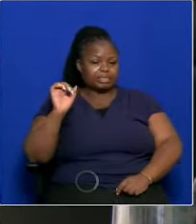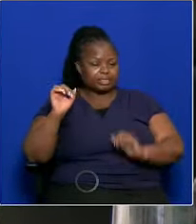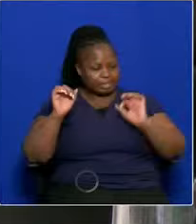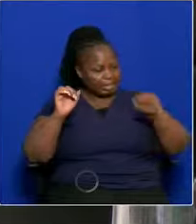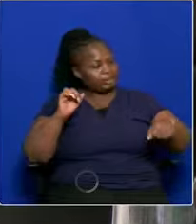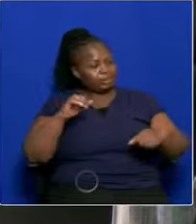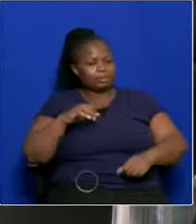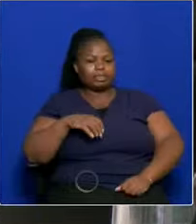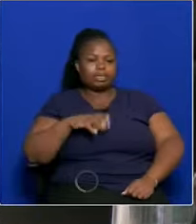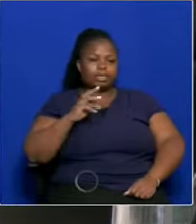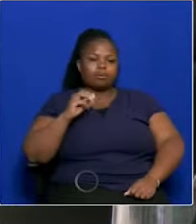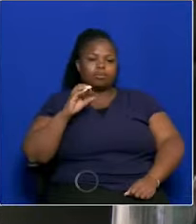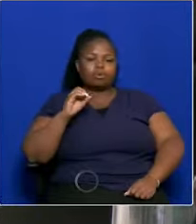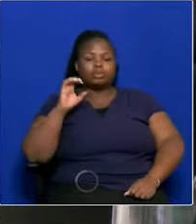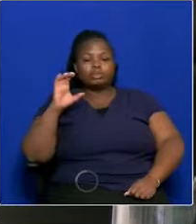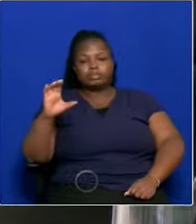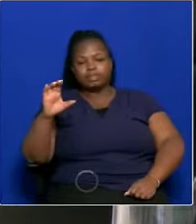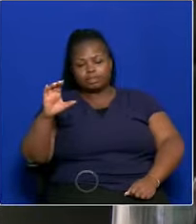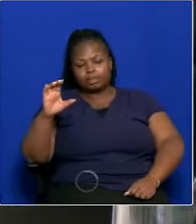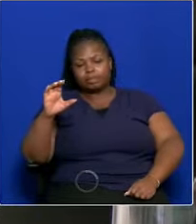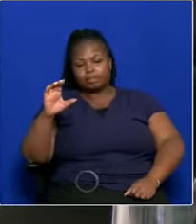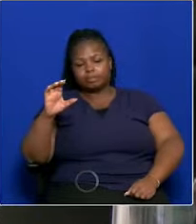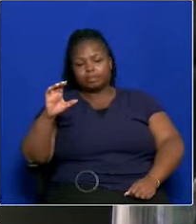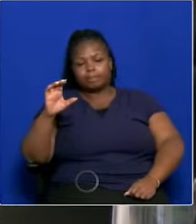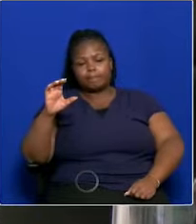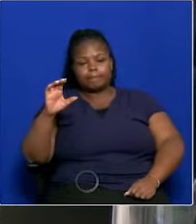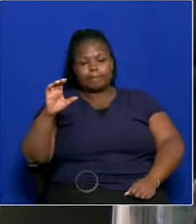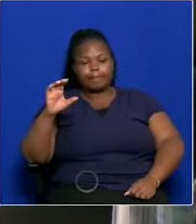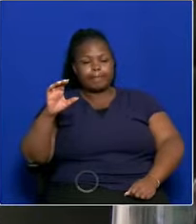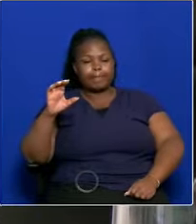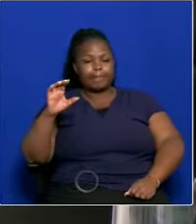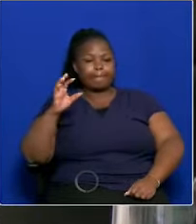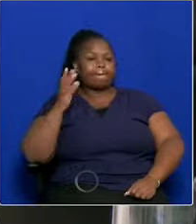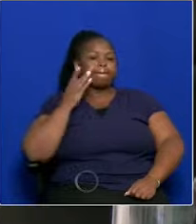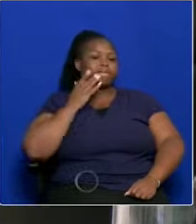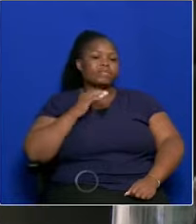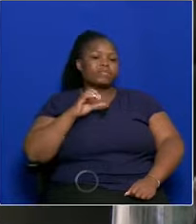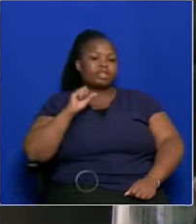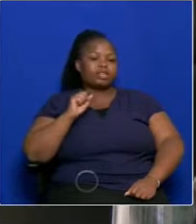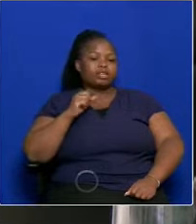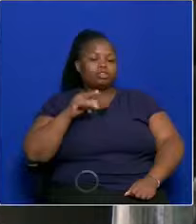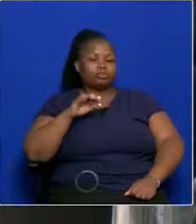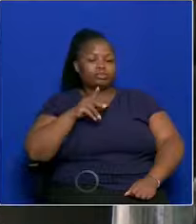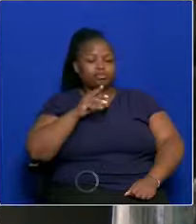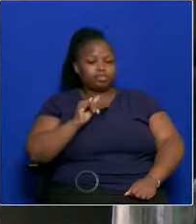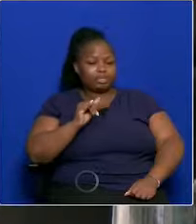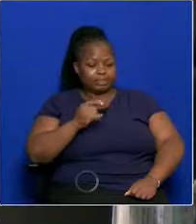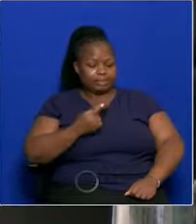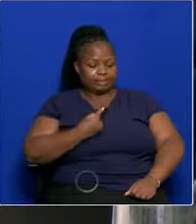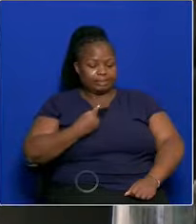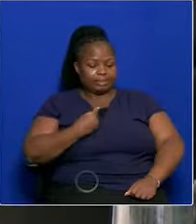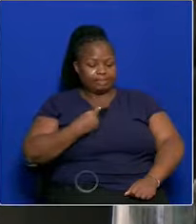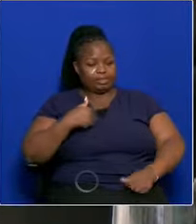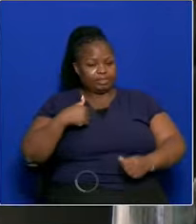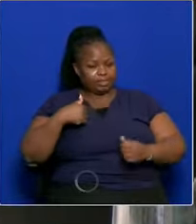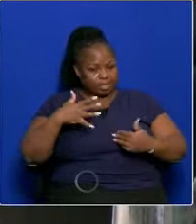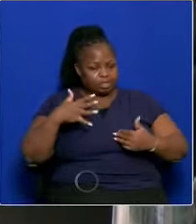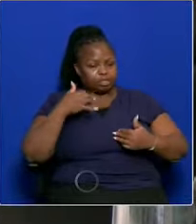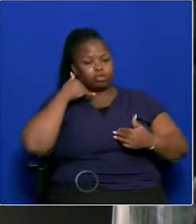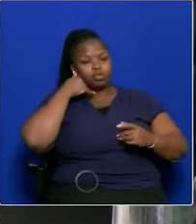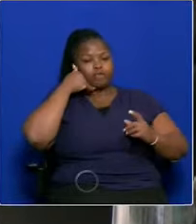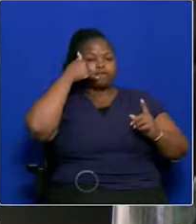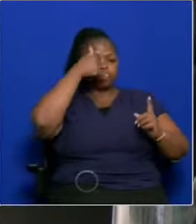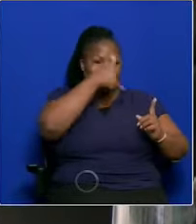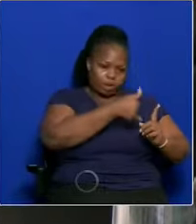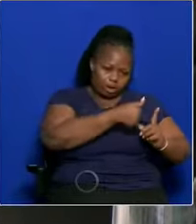MOC is where General Shibiri would have initiated the call, and MTC